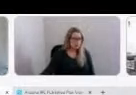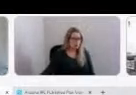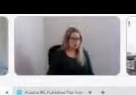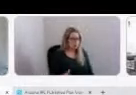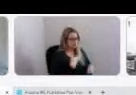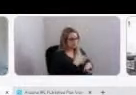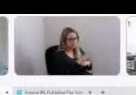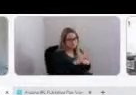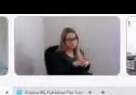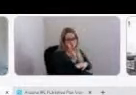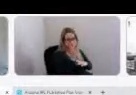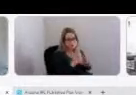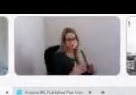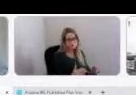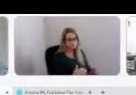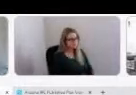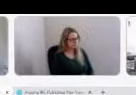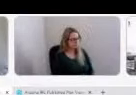deternet